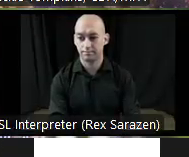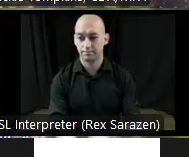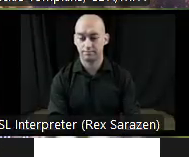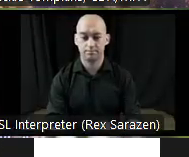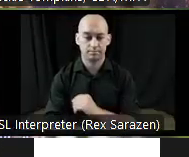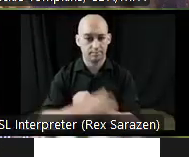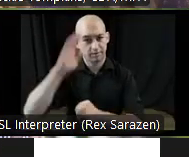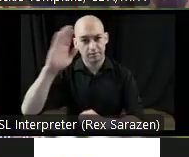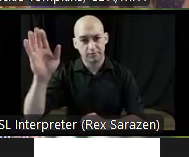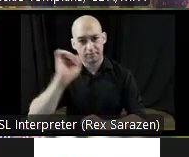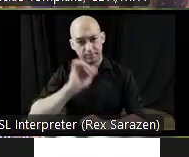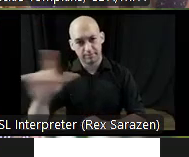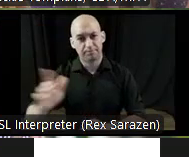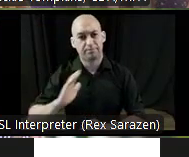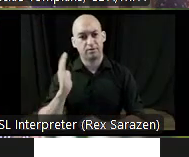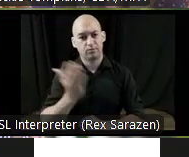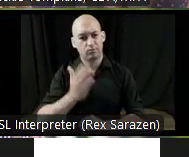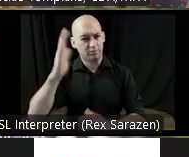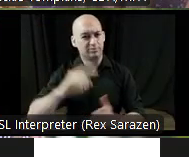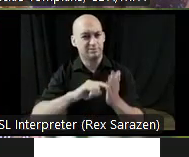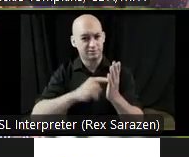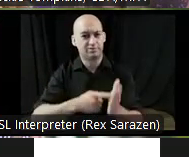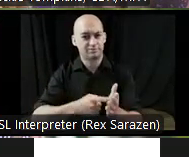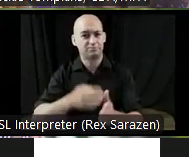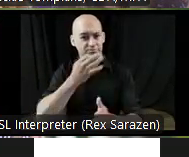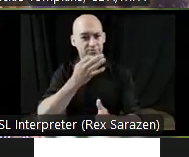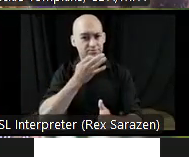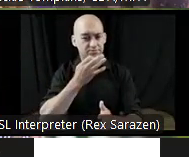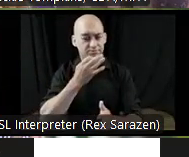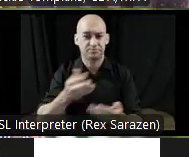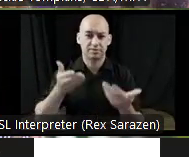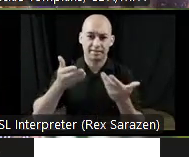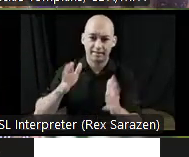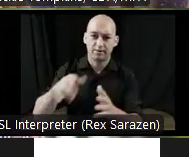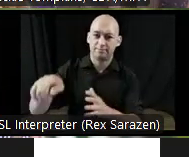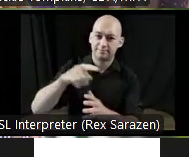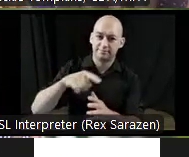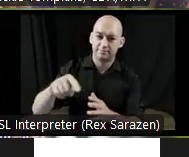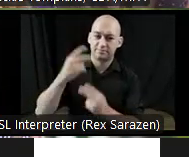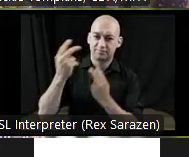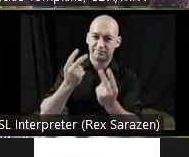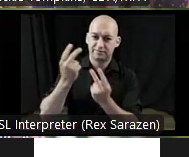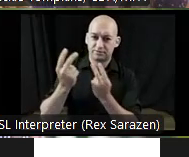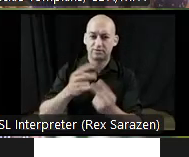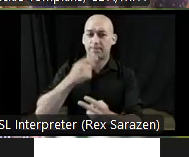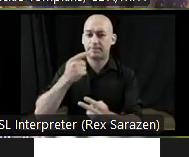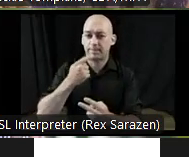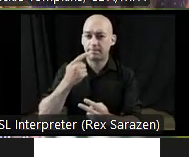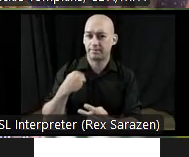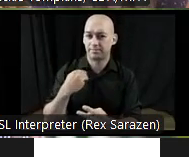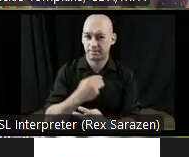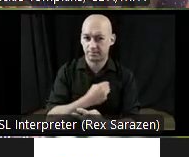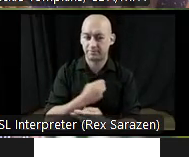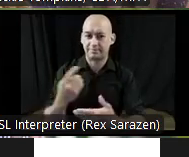Hi, everybody. We are going to get started momentarily, just allowing those who are attending as a public member to our Disability